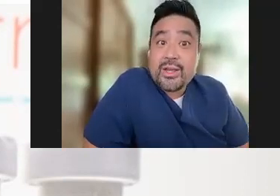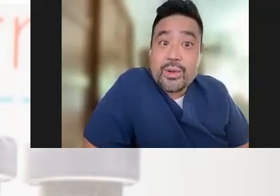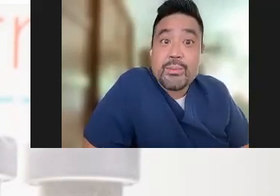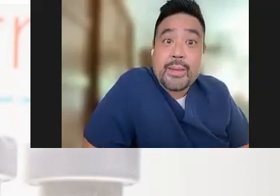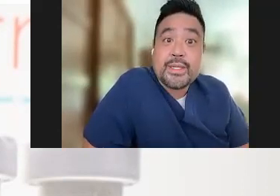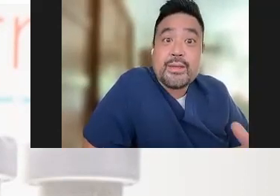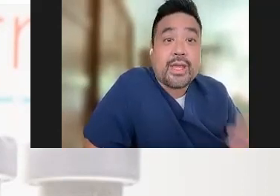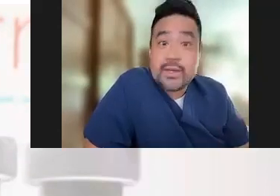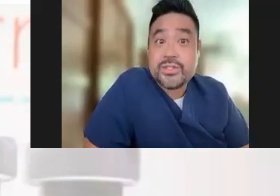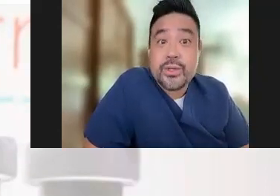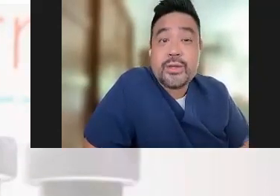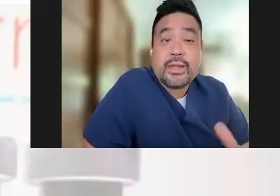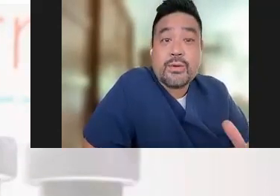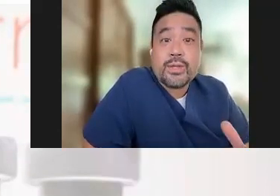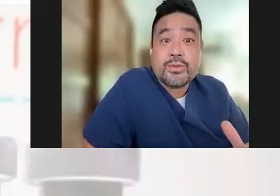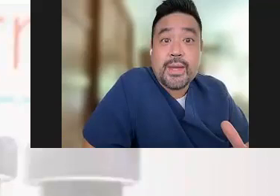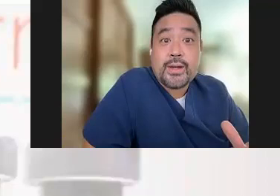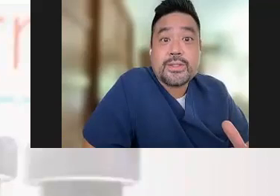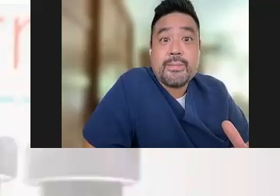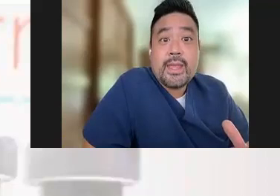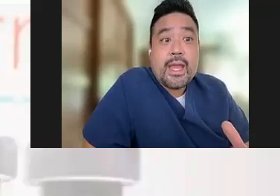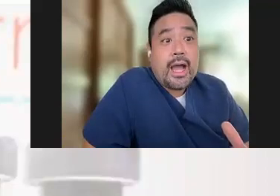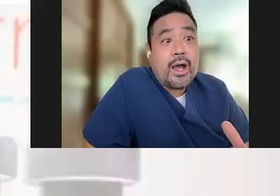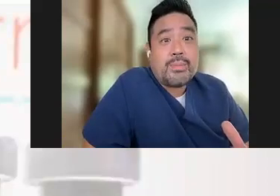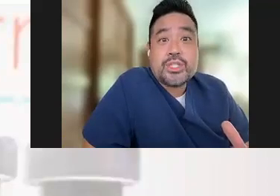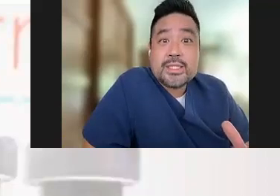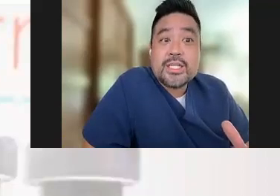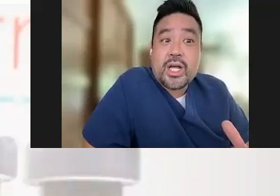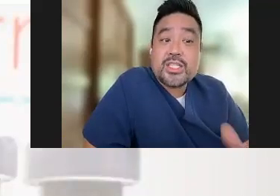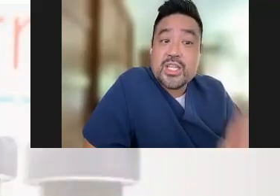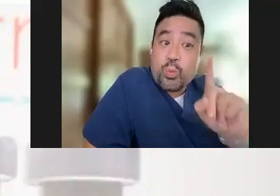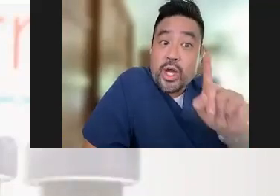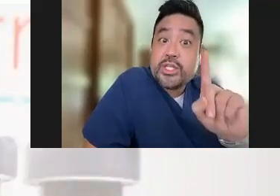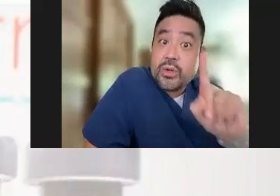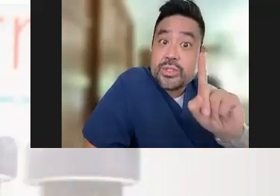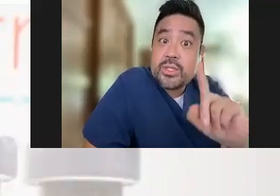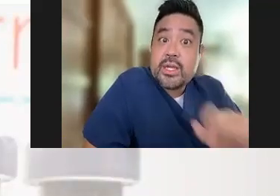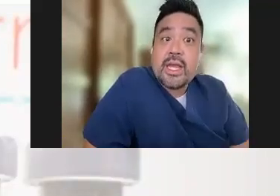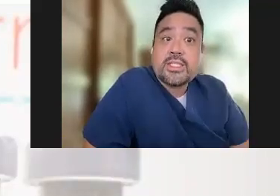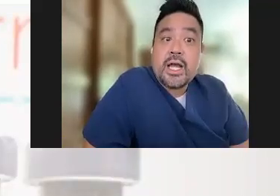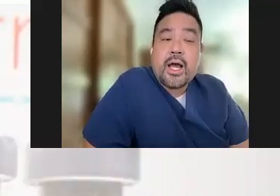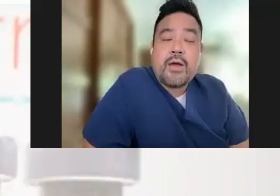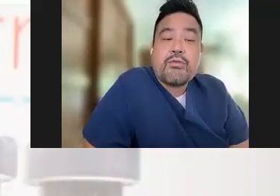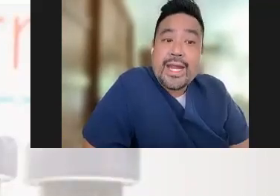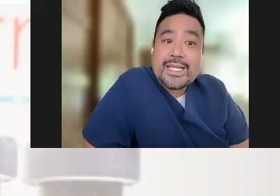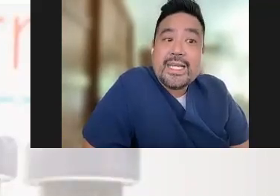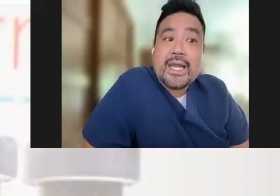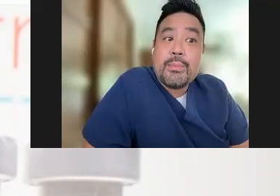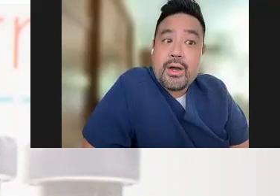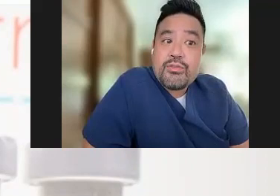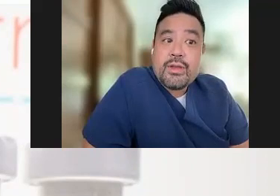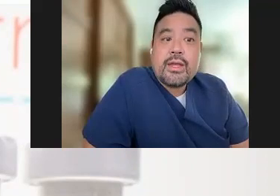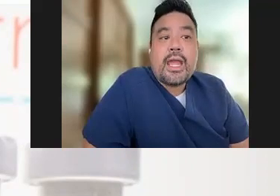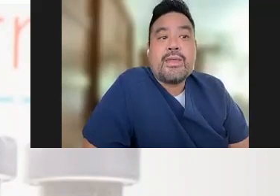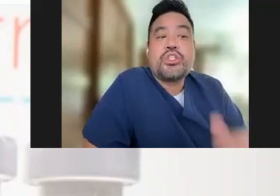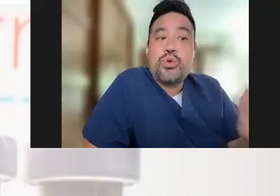are kind of like Coke and Pepsi. You're getting a soda, that's what matters. Johnson & Johnson is 1 dose. It's for 18 and